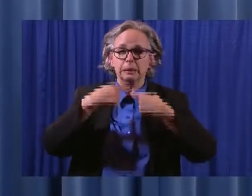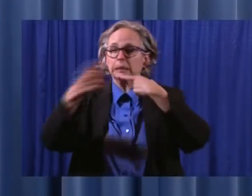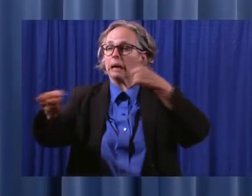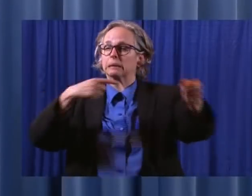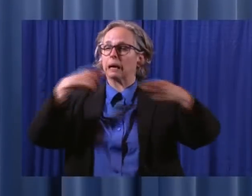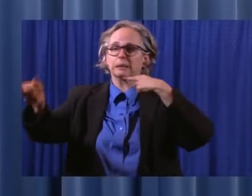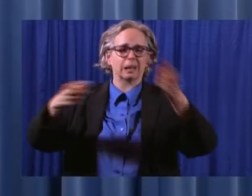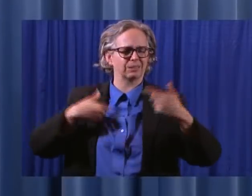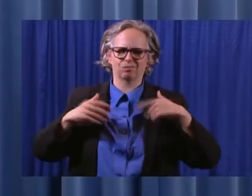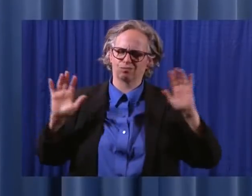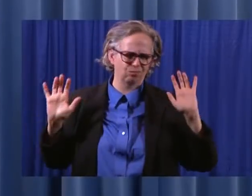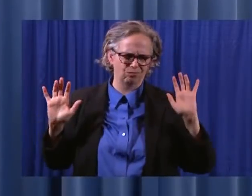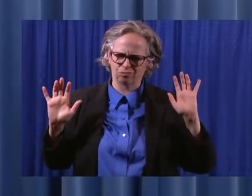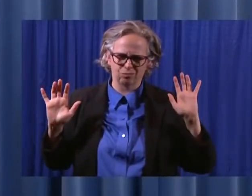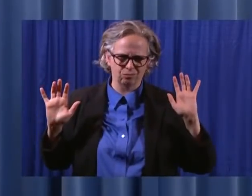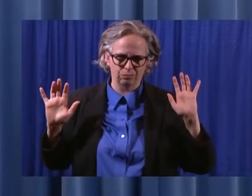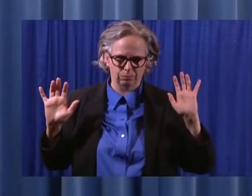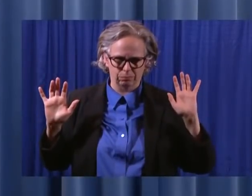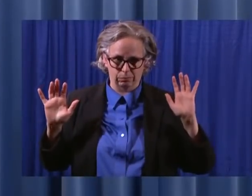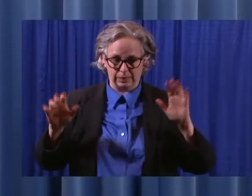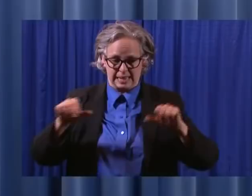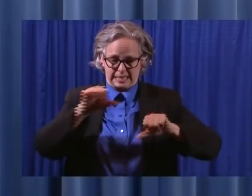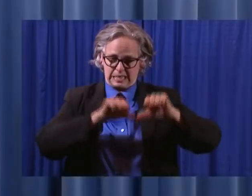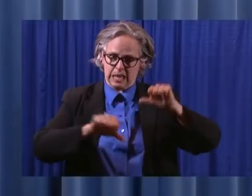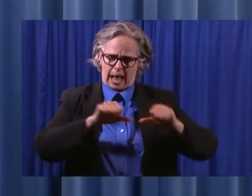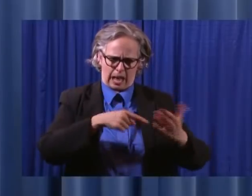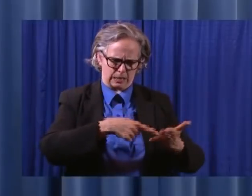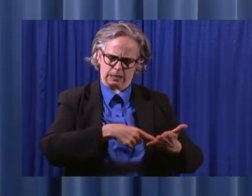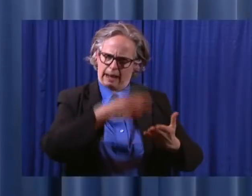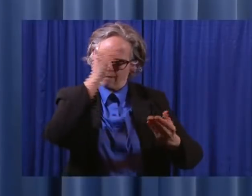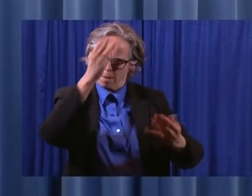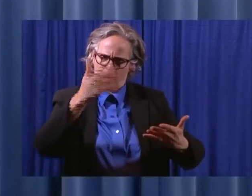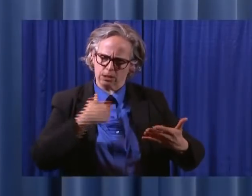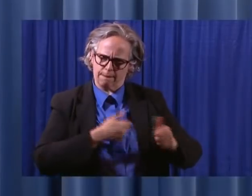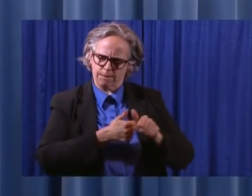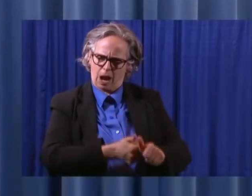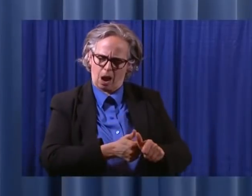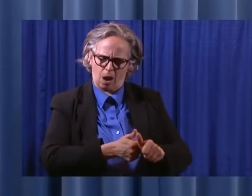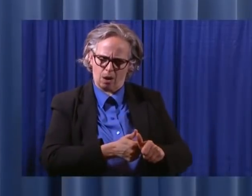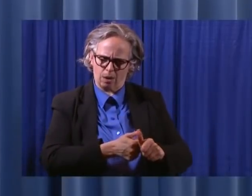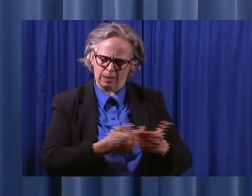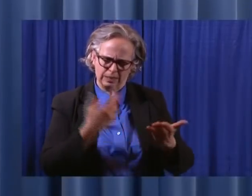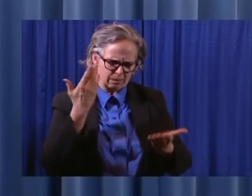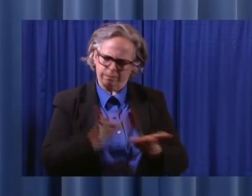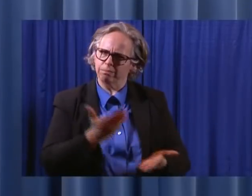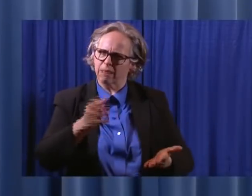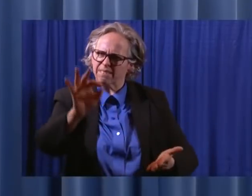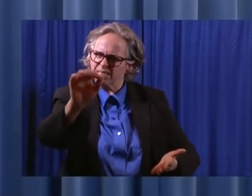basic scientific principles that don't change.